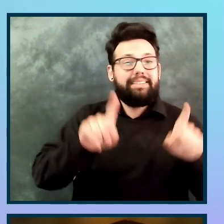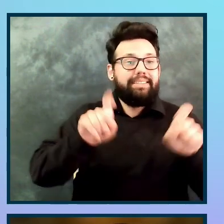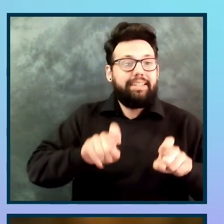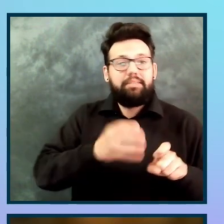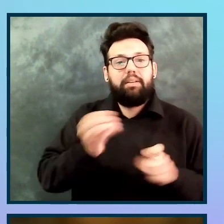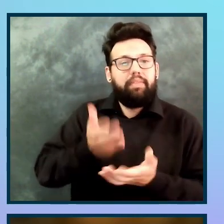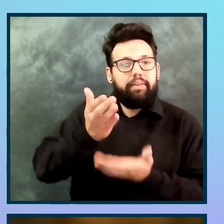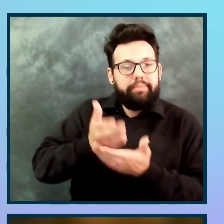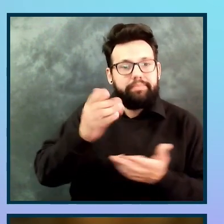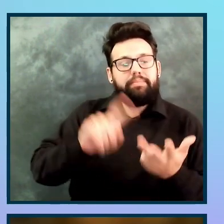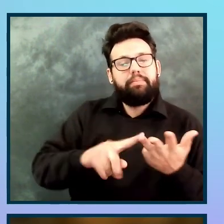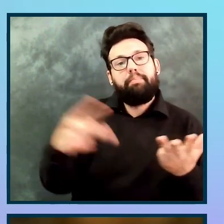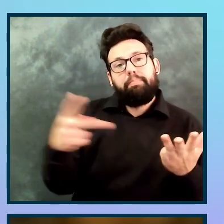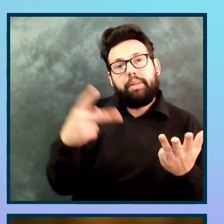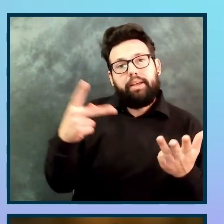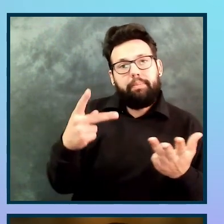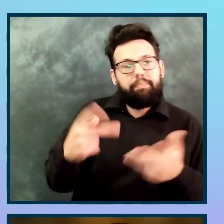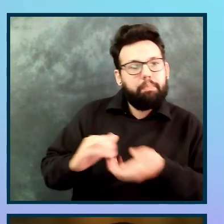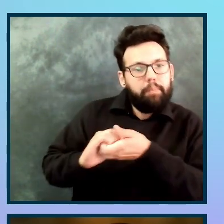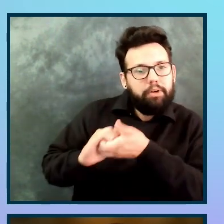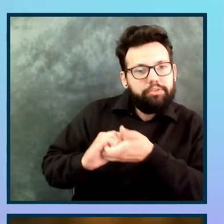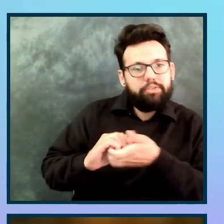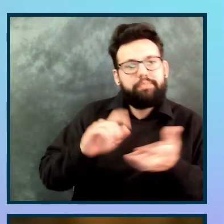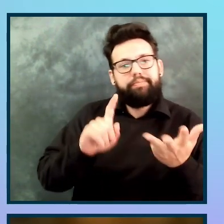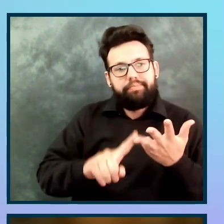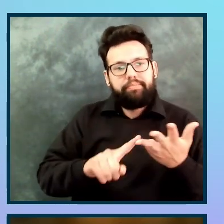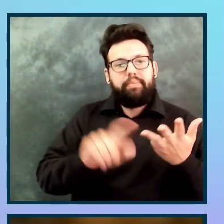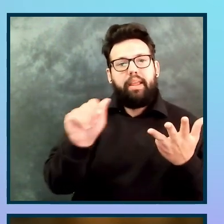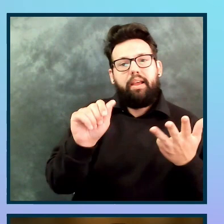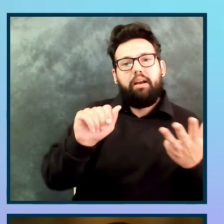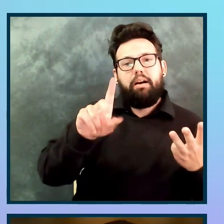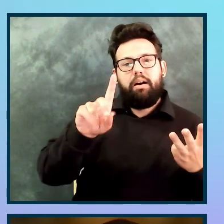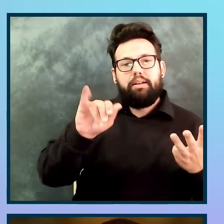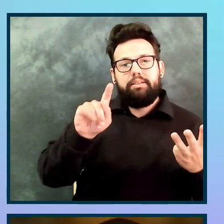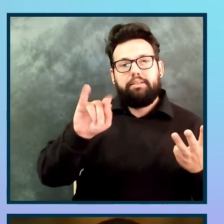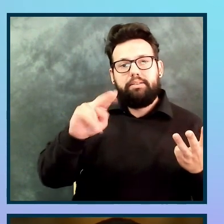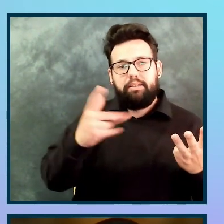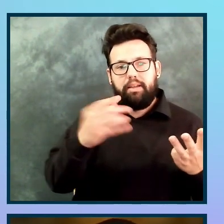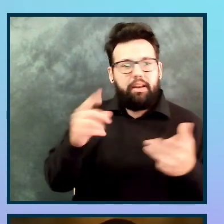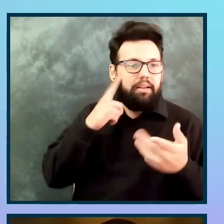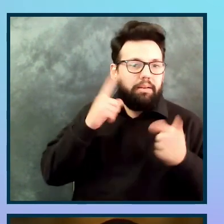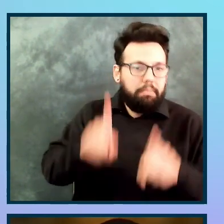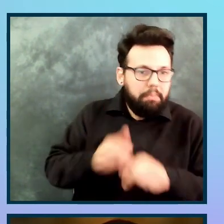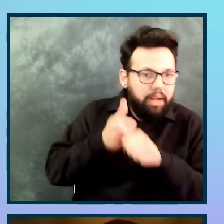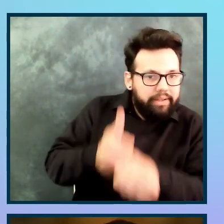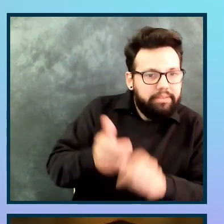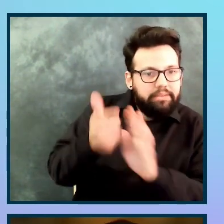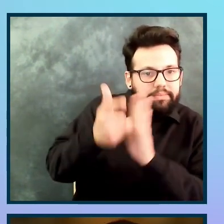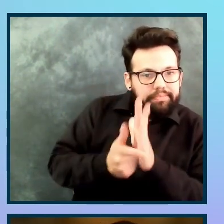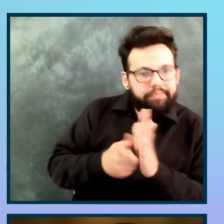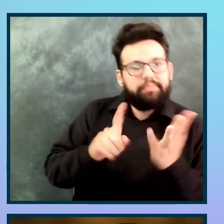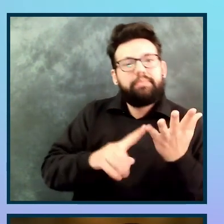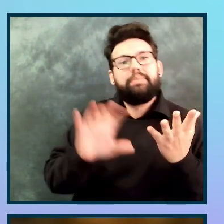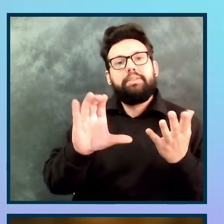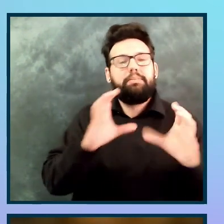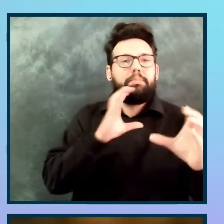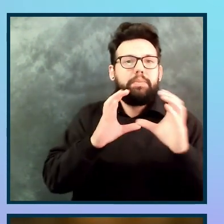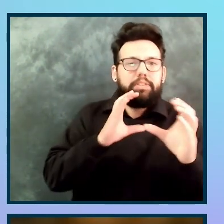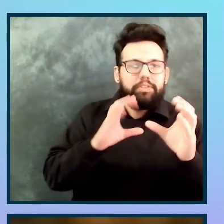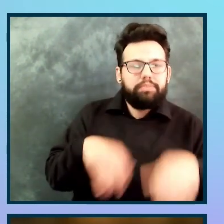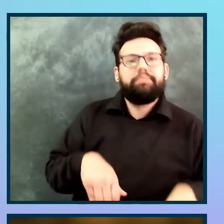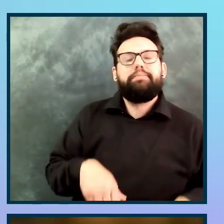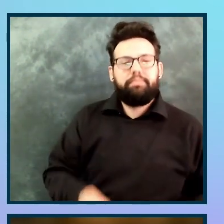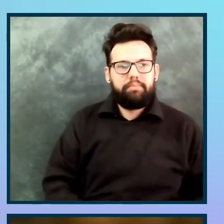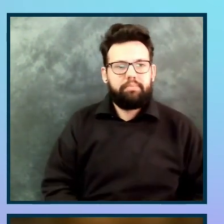and compliance, communication, and then education and training. So let's start